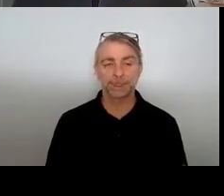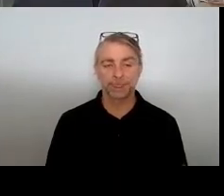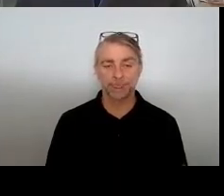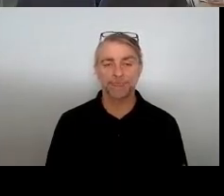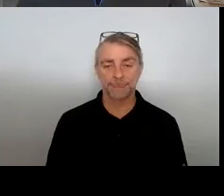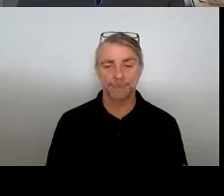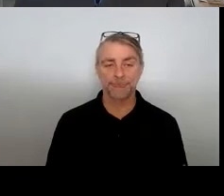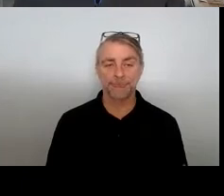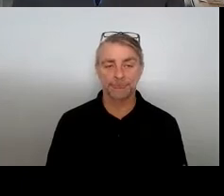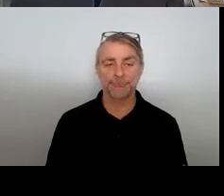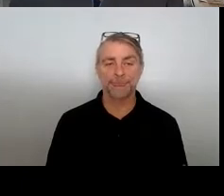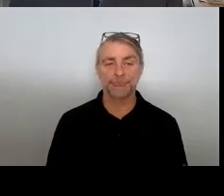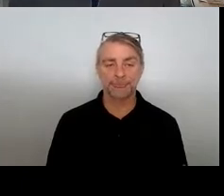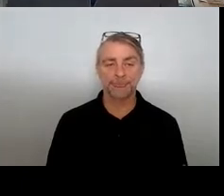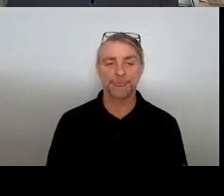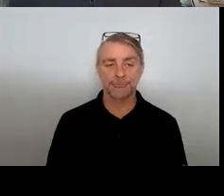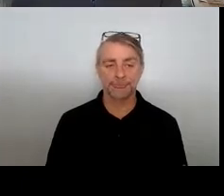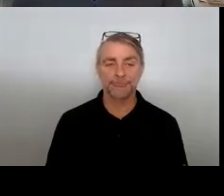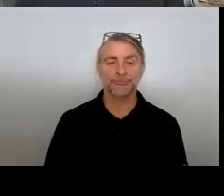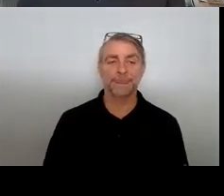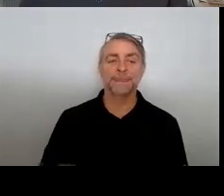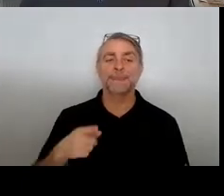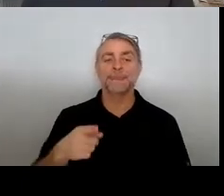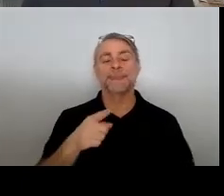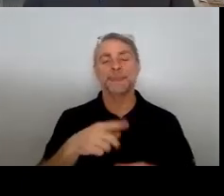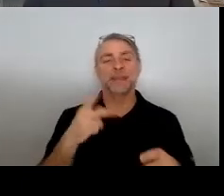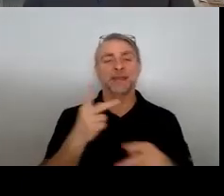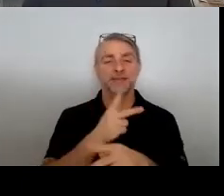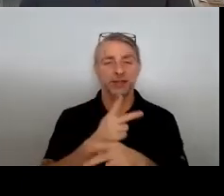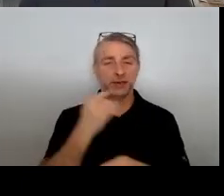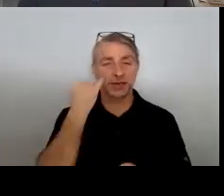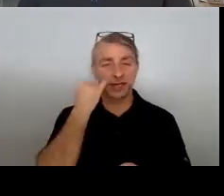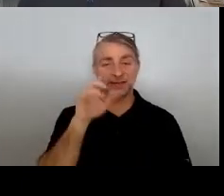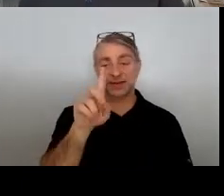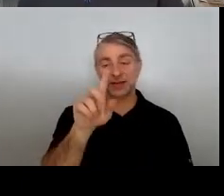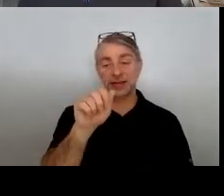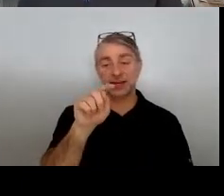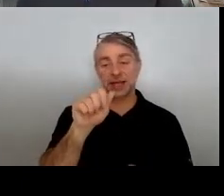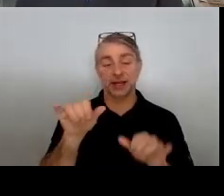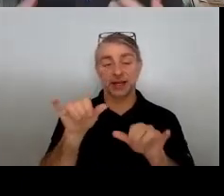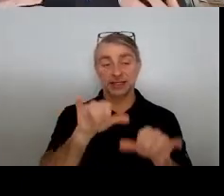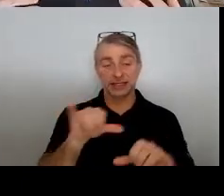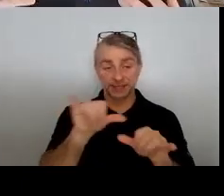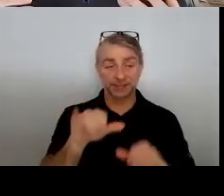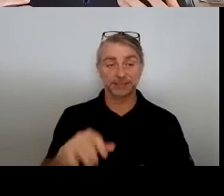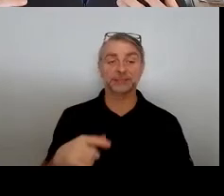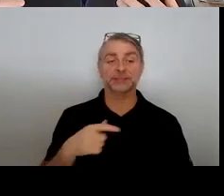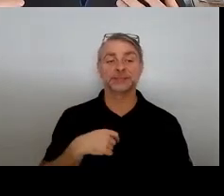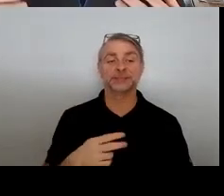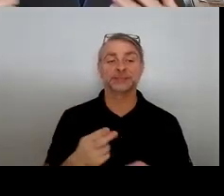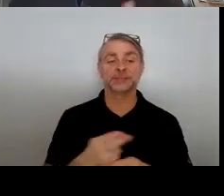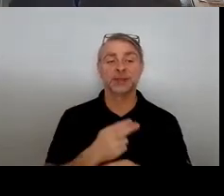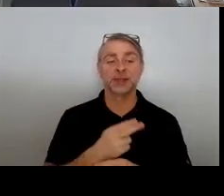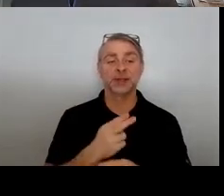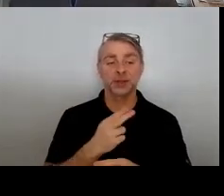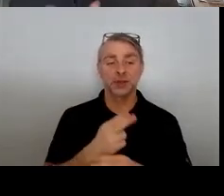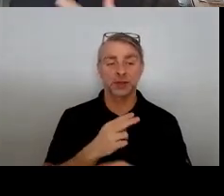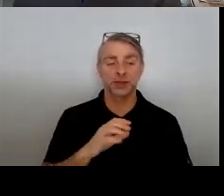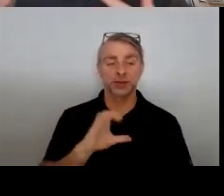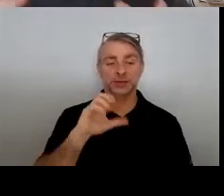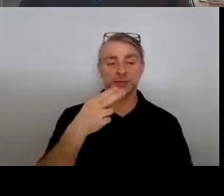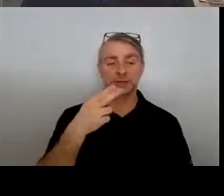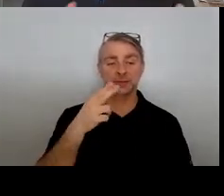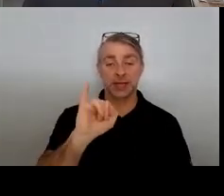are homogeneous or not, using a chi-square distribution with the number of effect